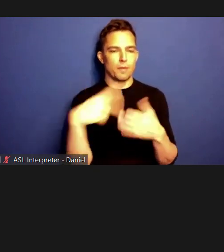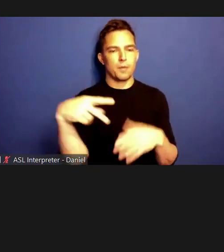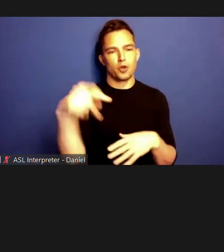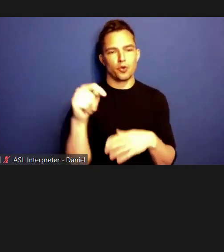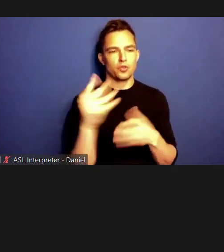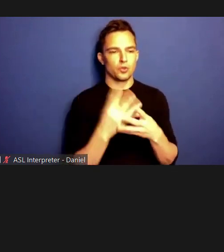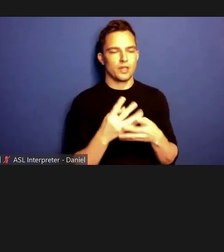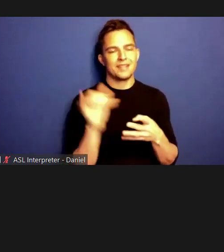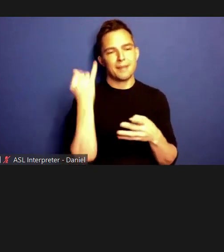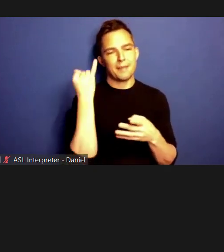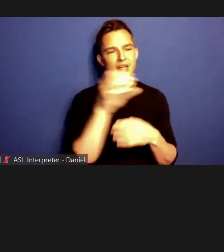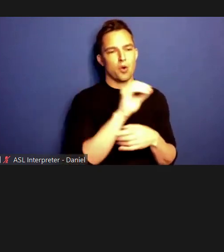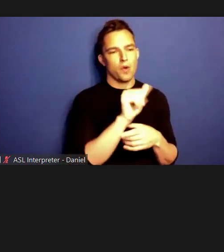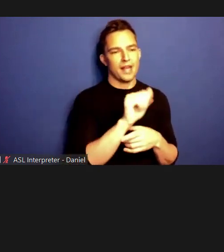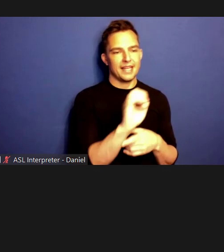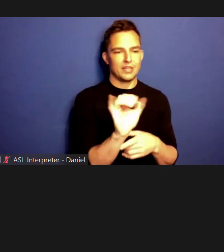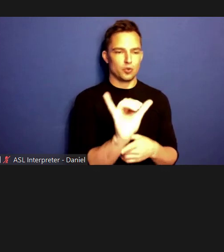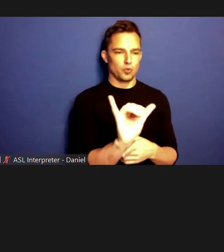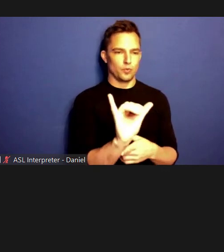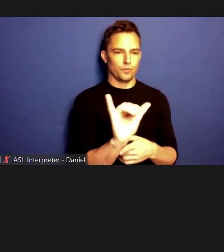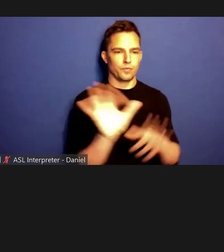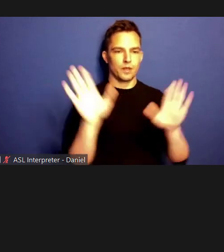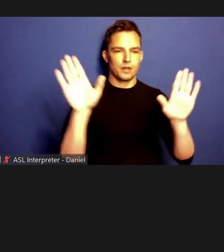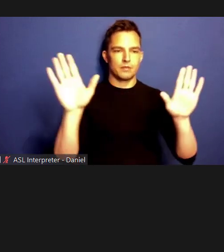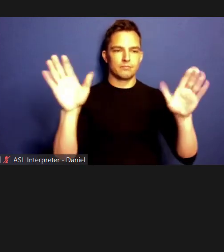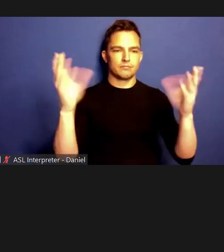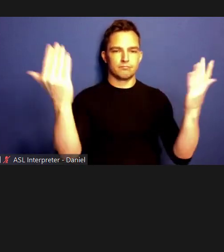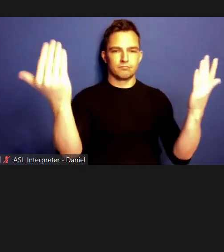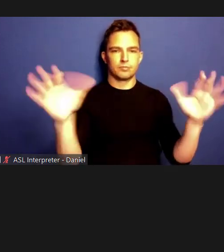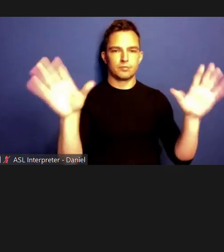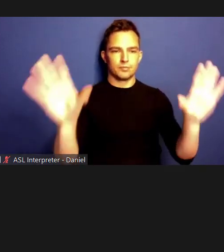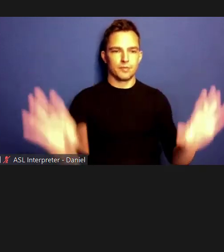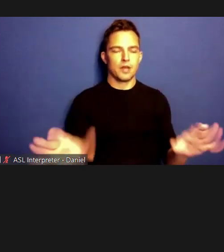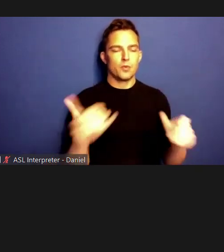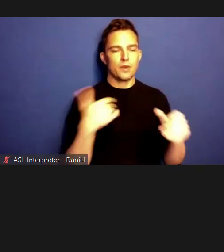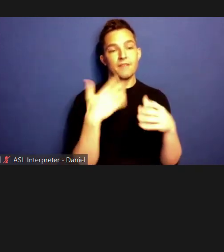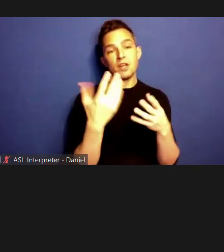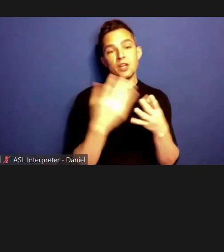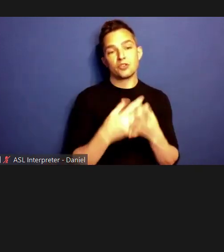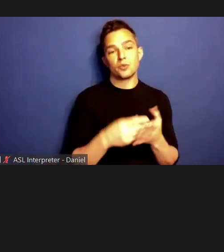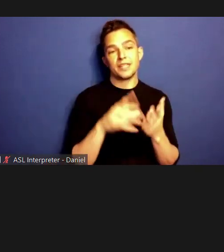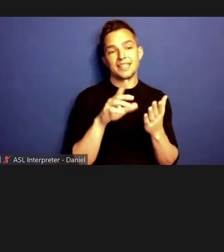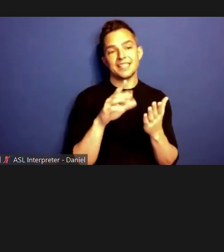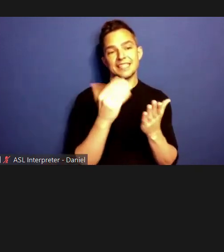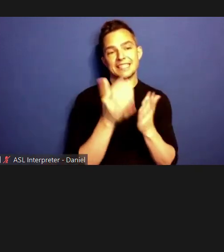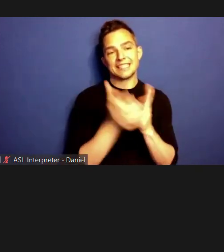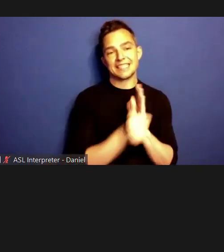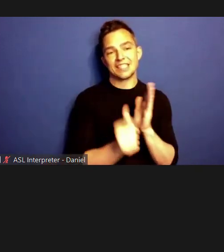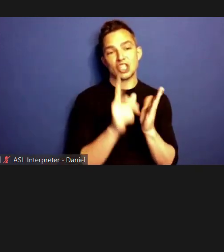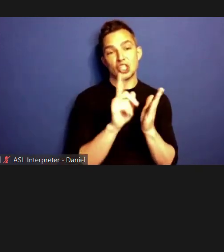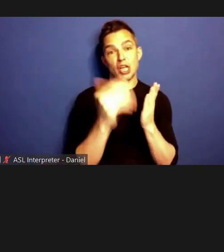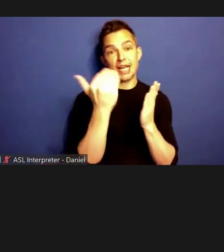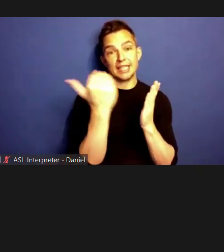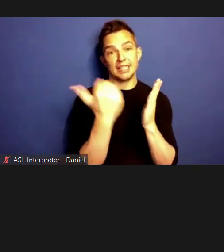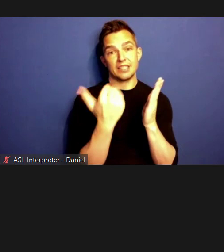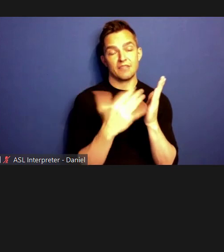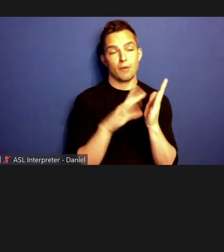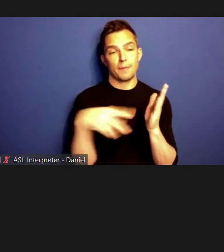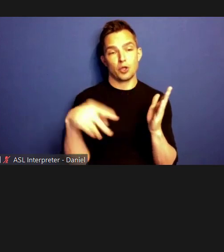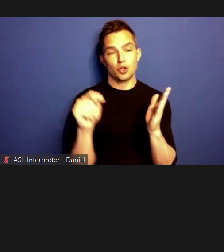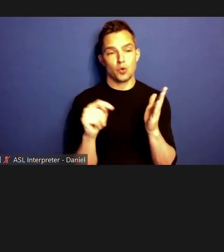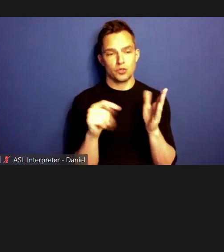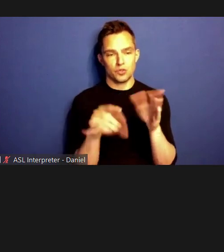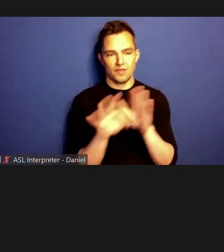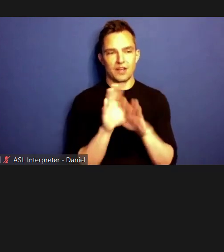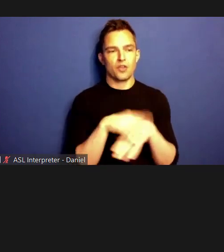like we do with OAEs. Similarly, we have a screening skills checklist for pure tone screening that you'll find